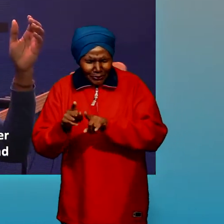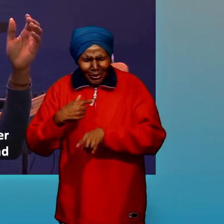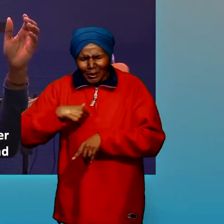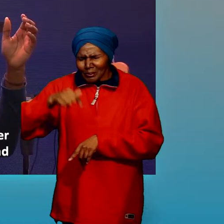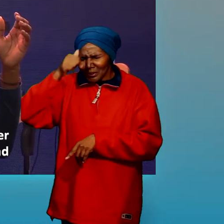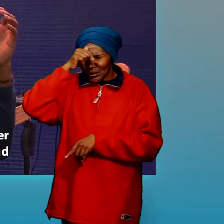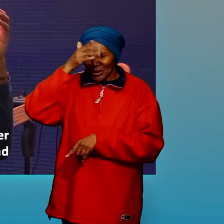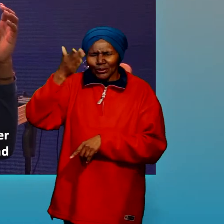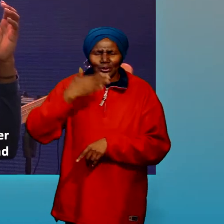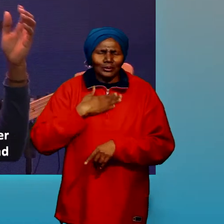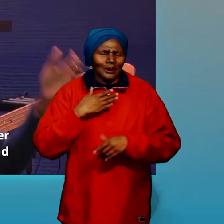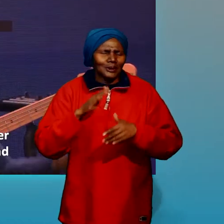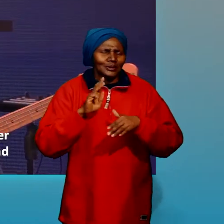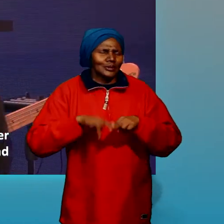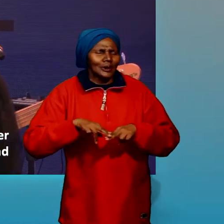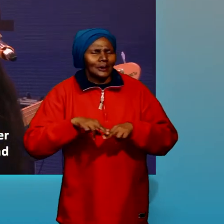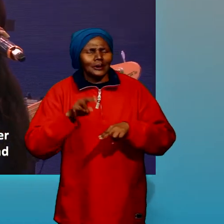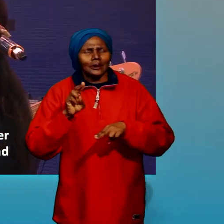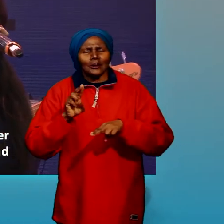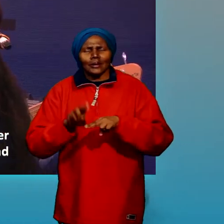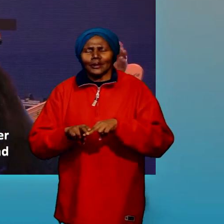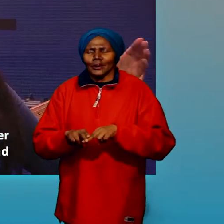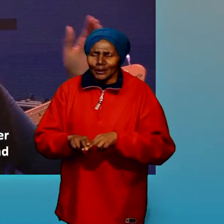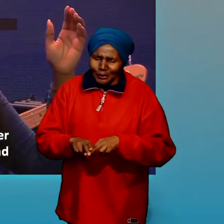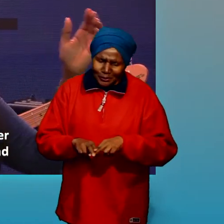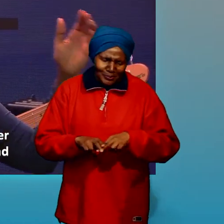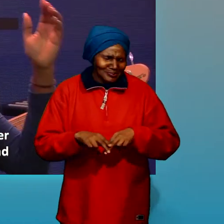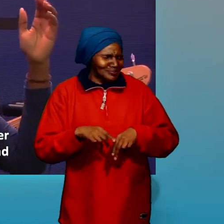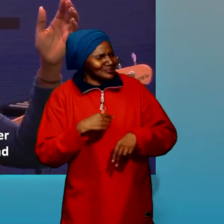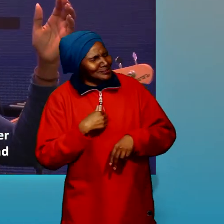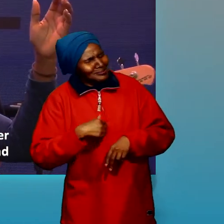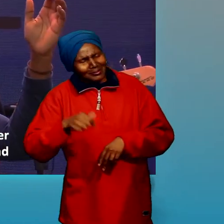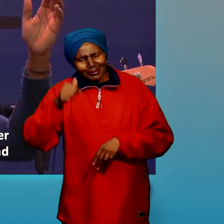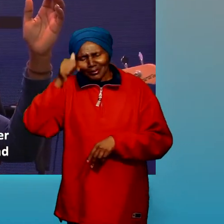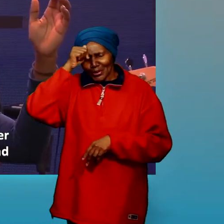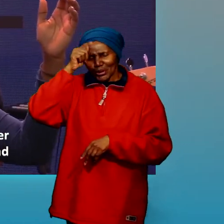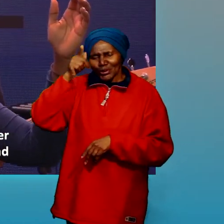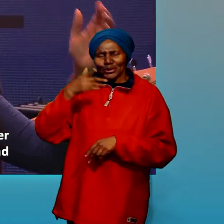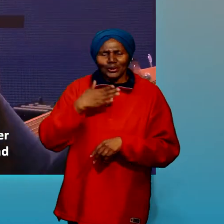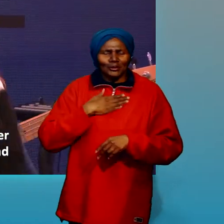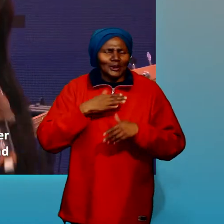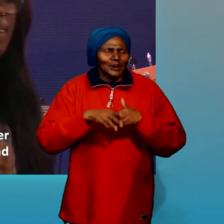a father. I've known you as a father. I've known you as a friend.